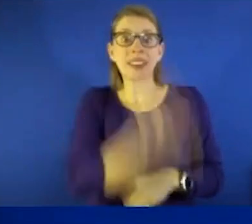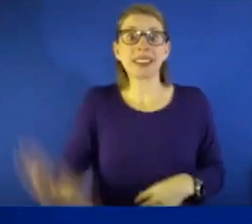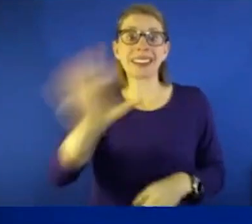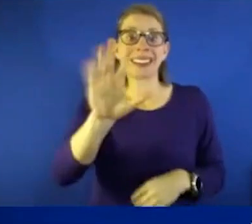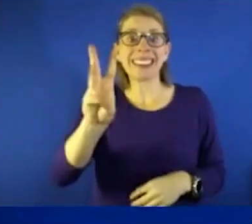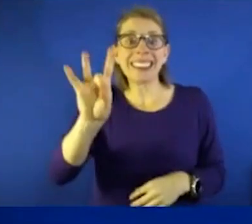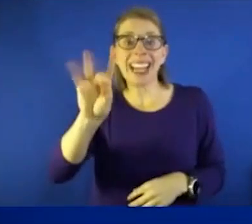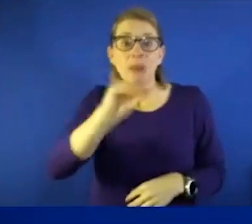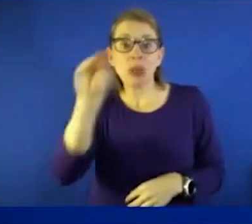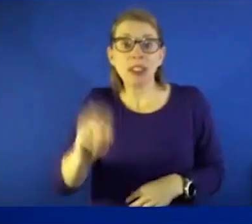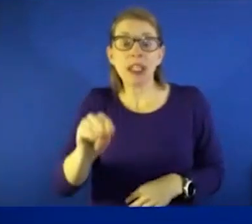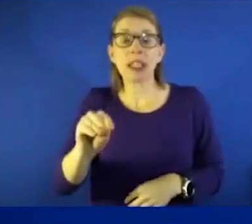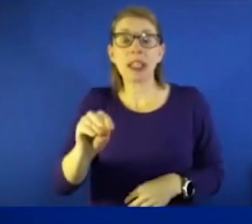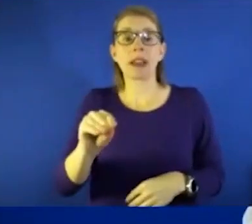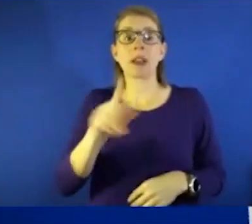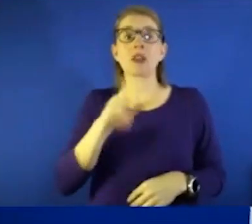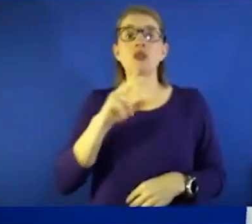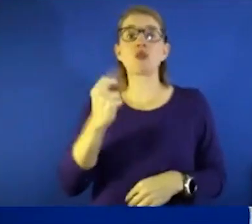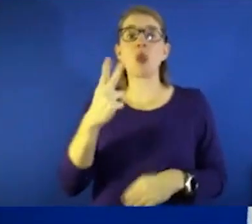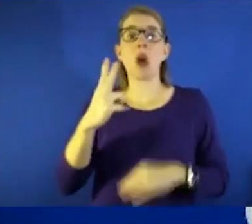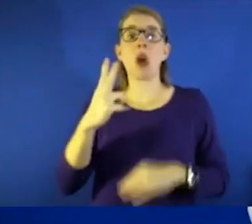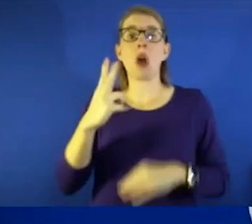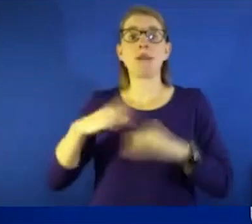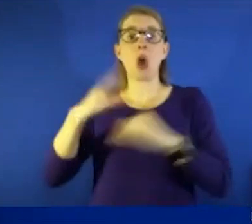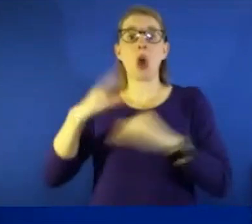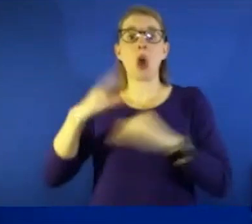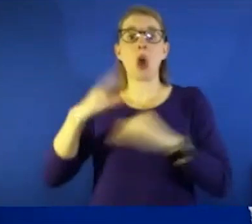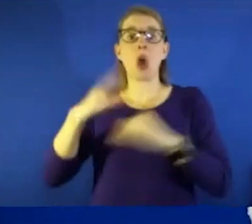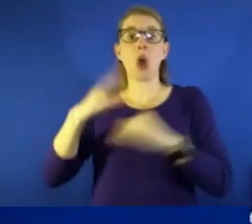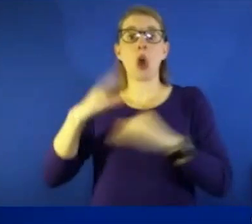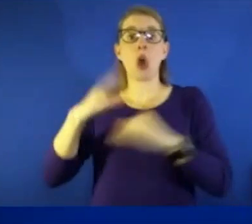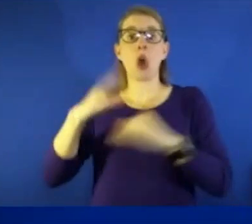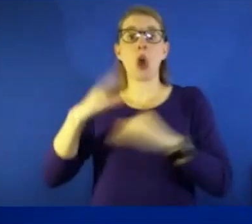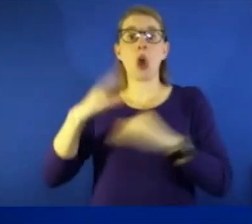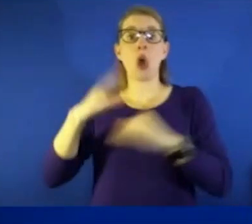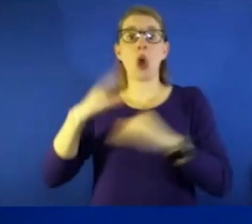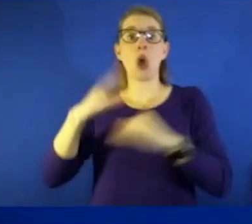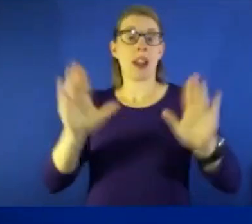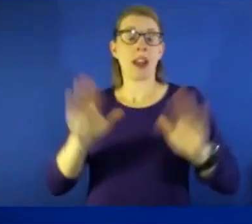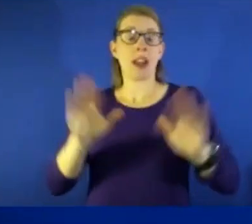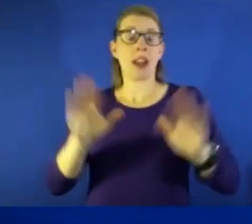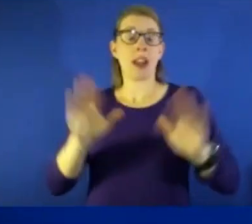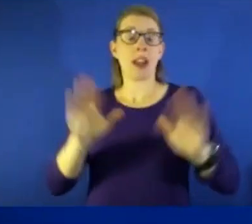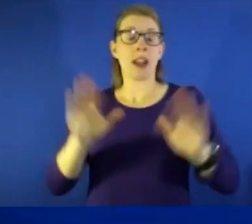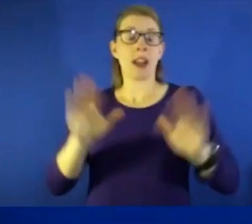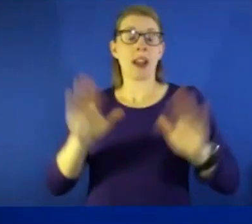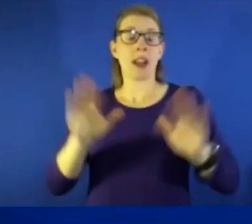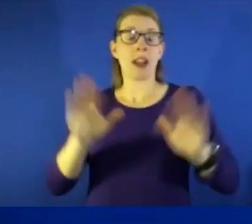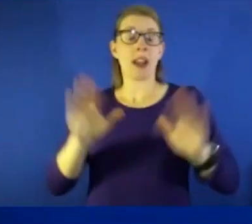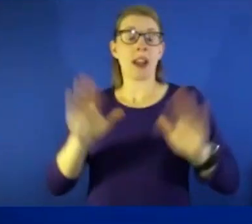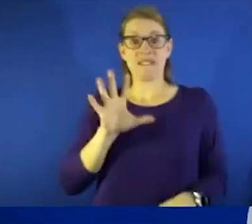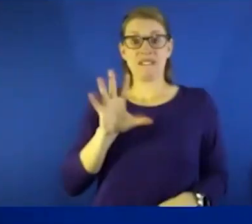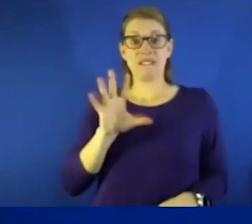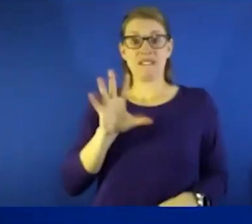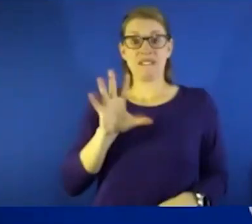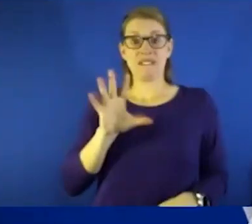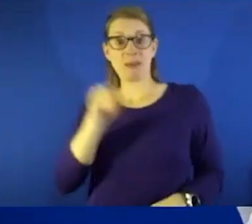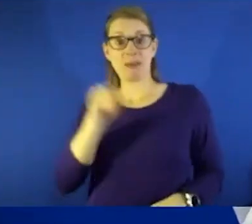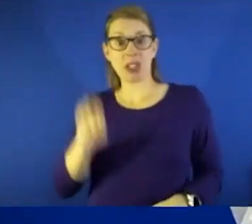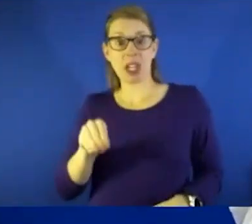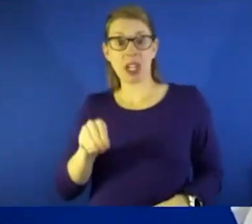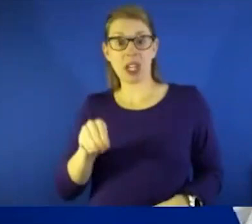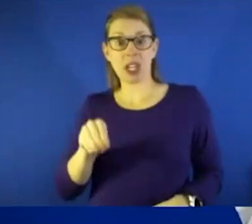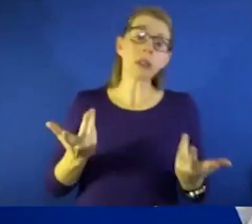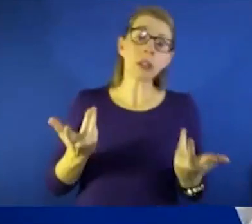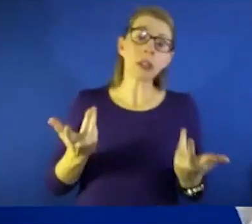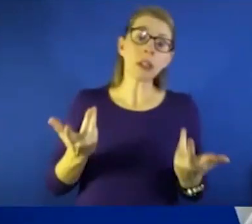12 and older are vaccinated, which is great. In our area, it's like 55%. Now, you could say, well, gosh, a lot of people may have had Delta, so they